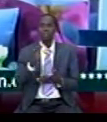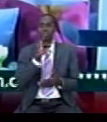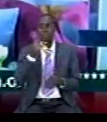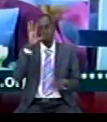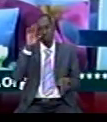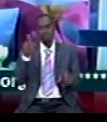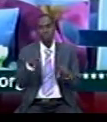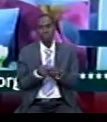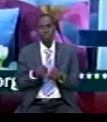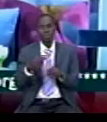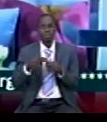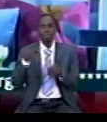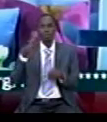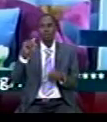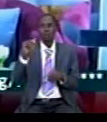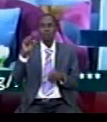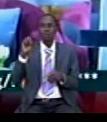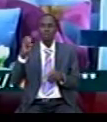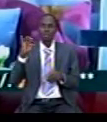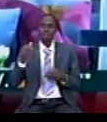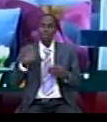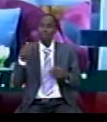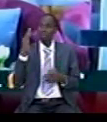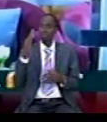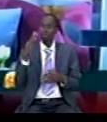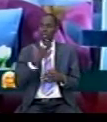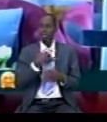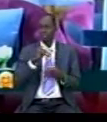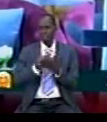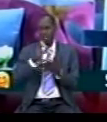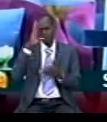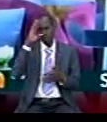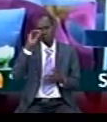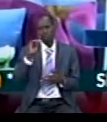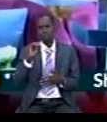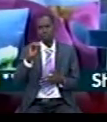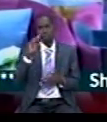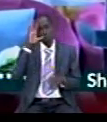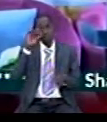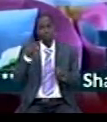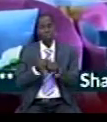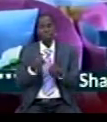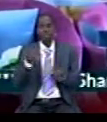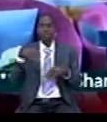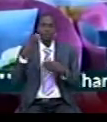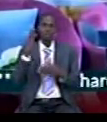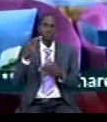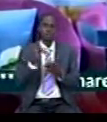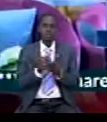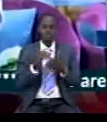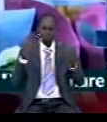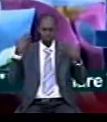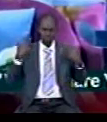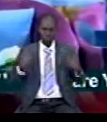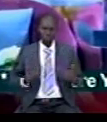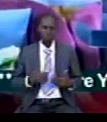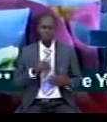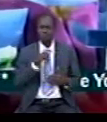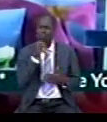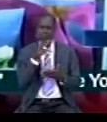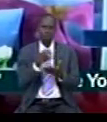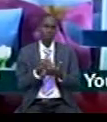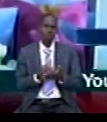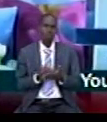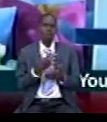that the whole of his body was not his body. I said, okay. And God touched